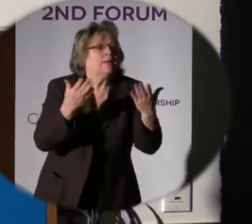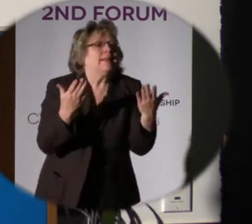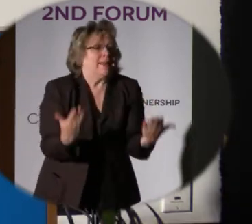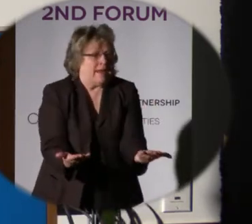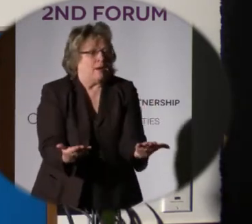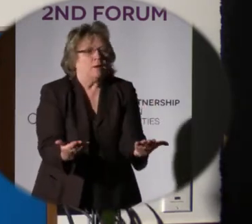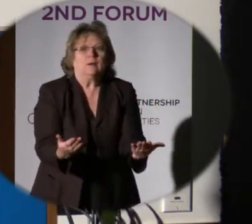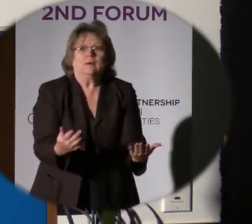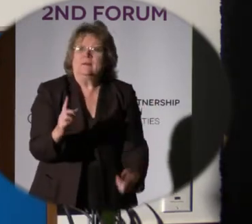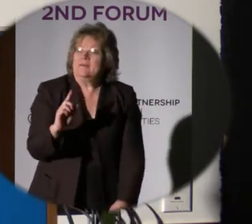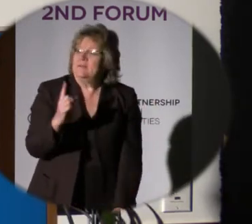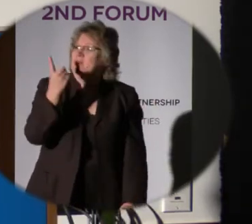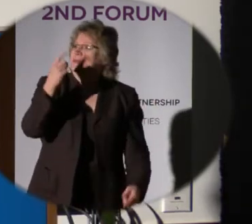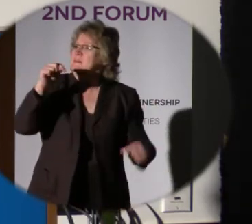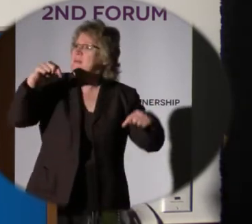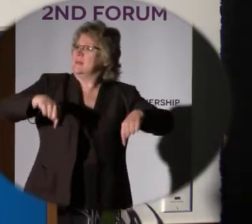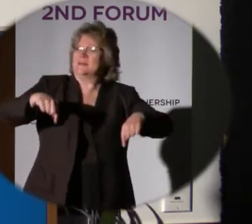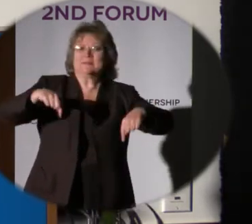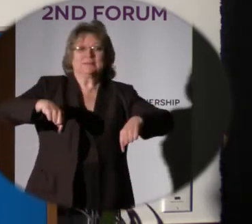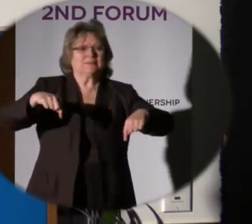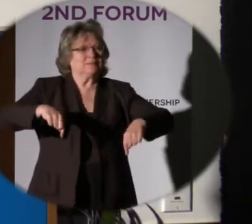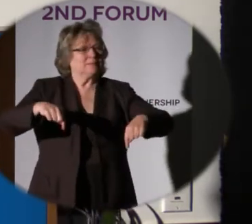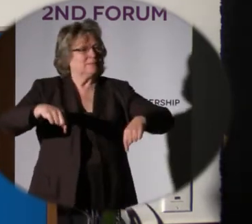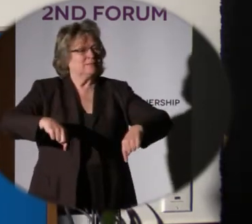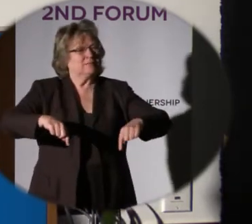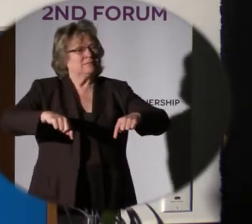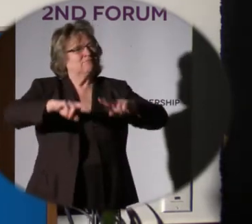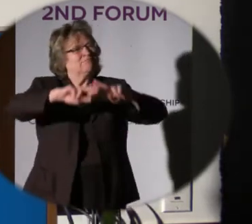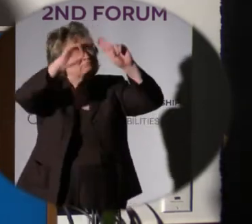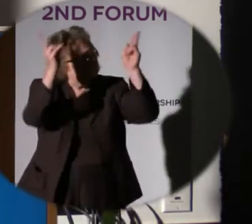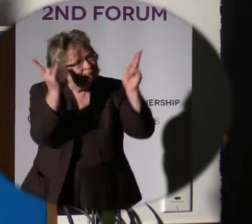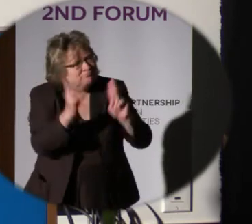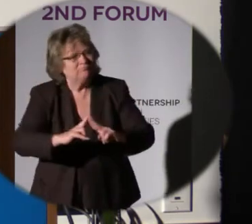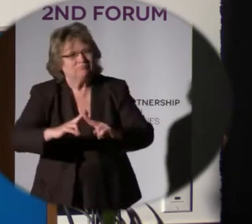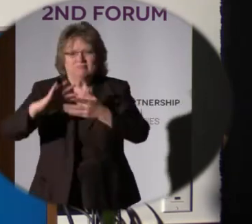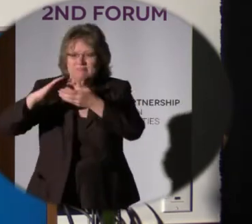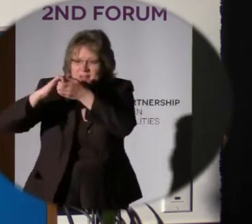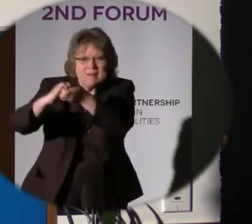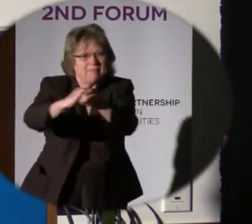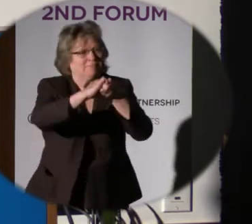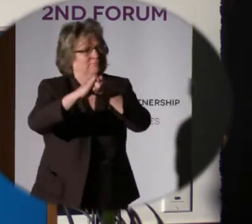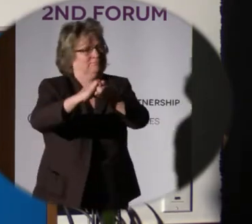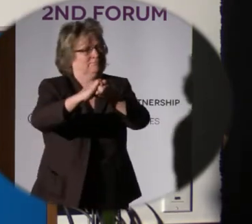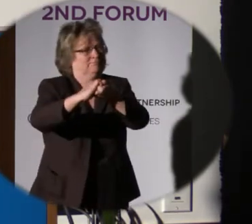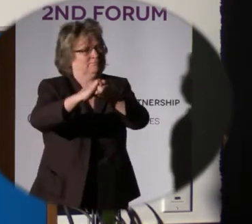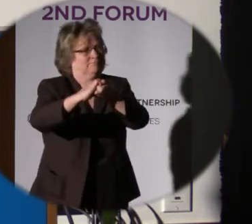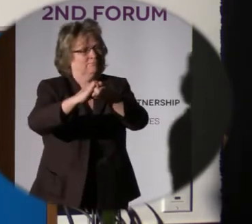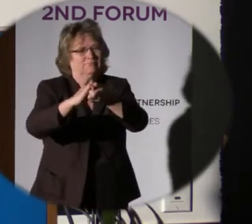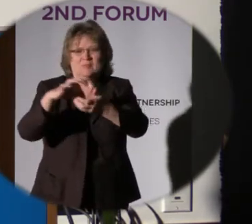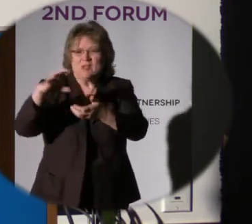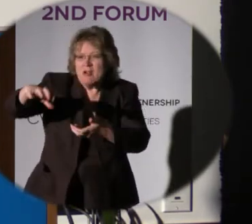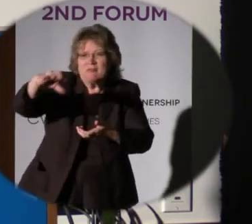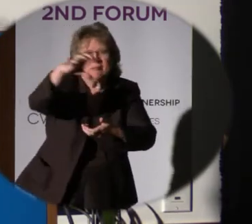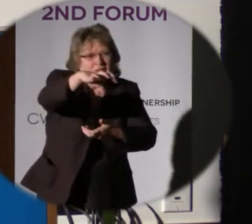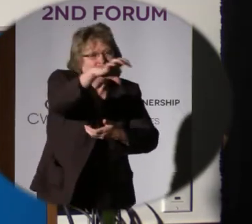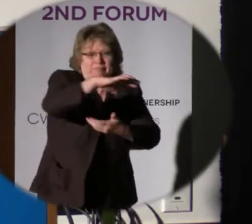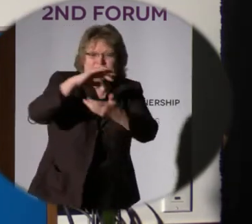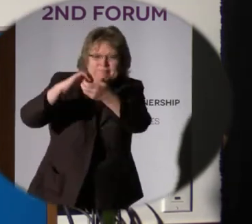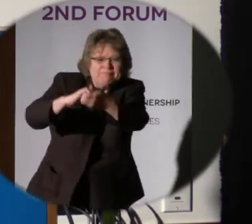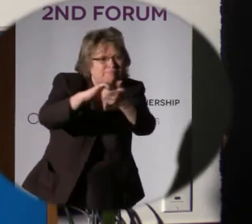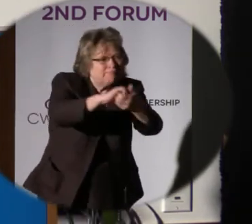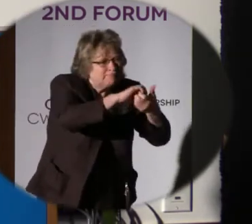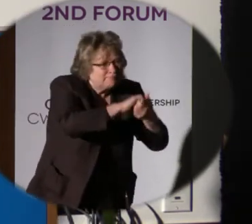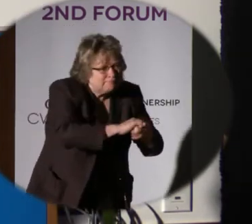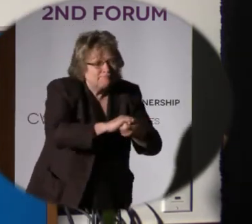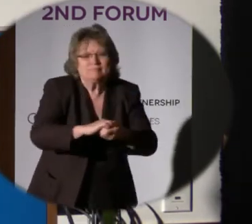we've finally pulled together an international alliance, a global partnership that is really fulfilling